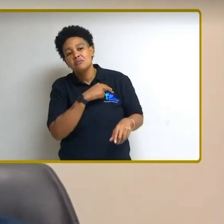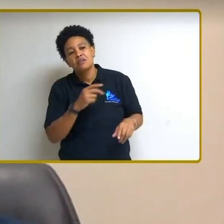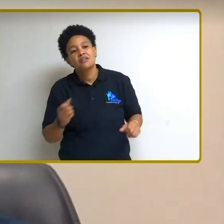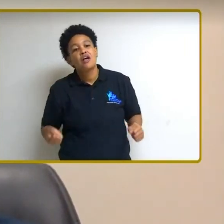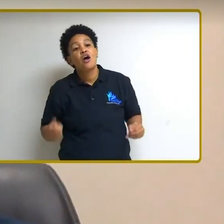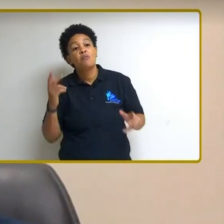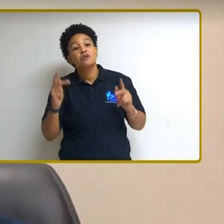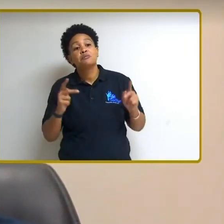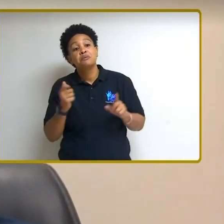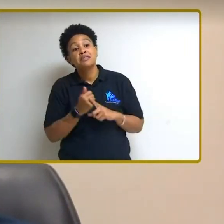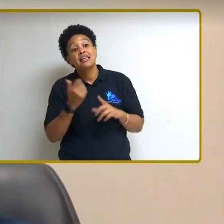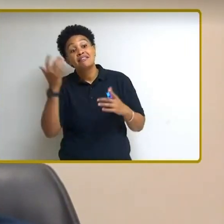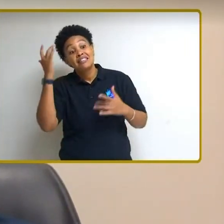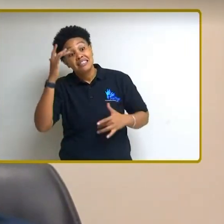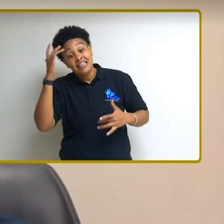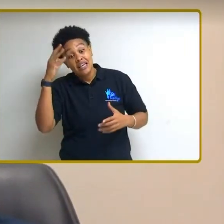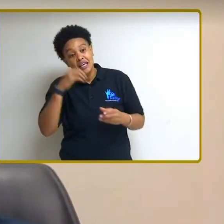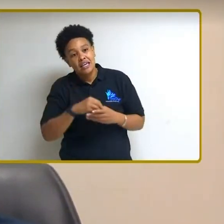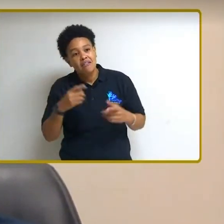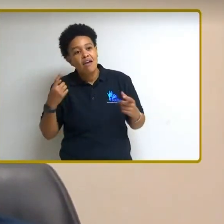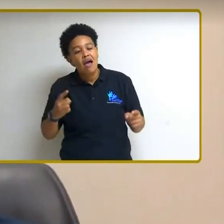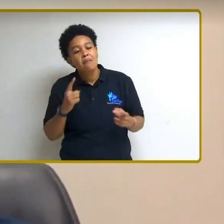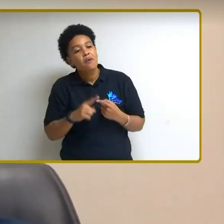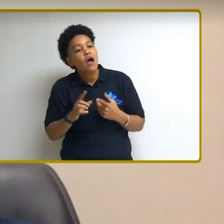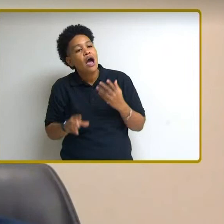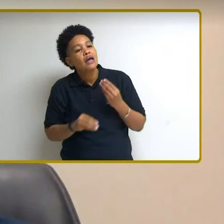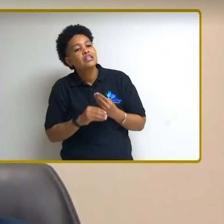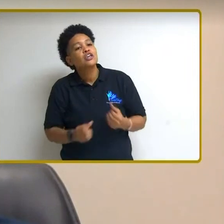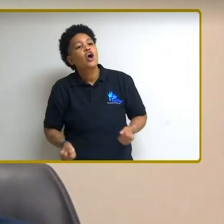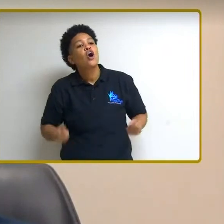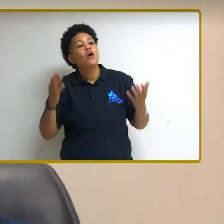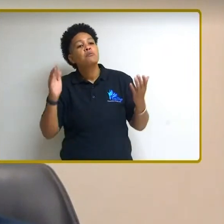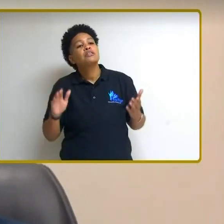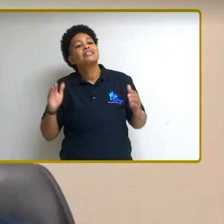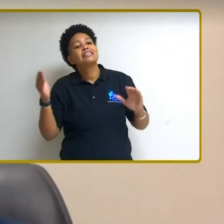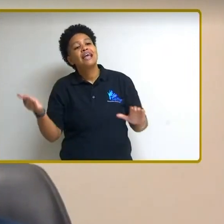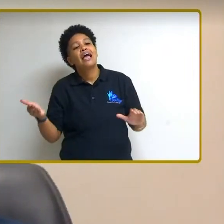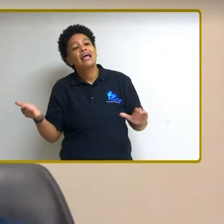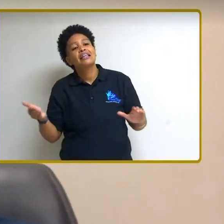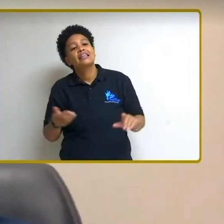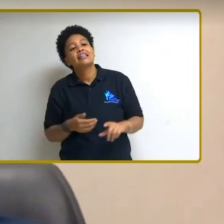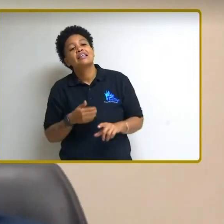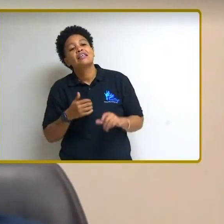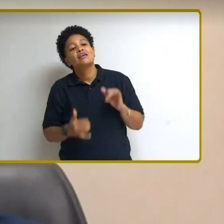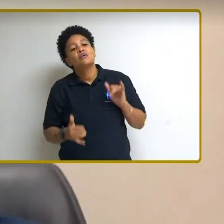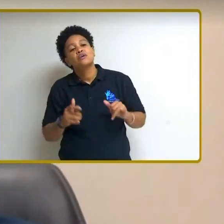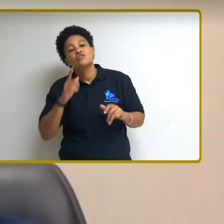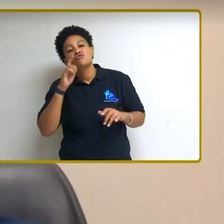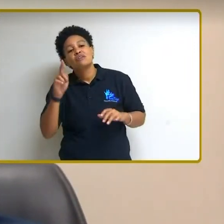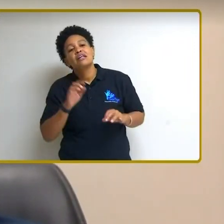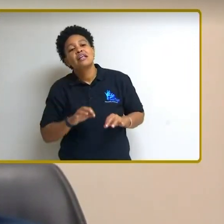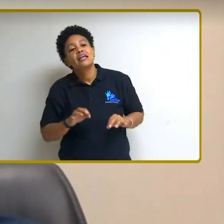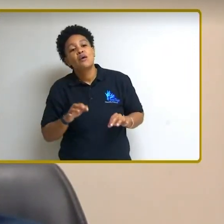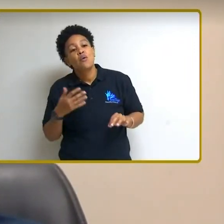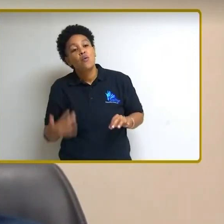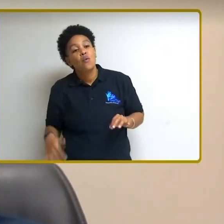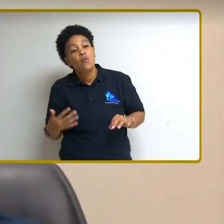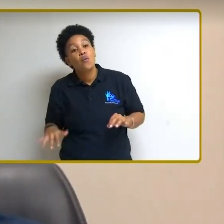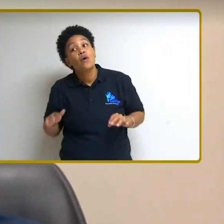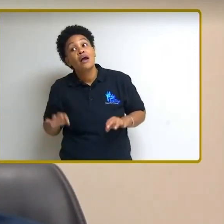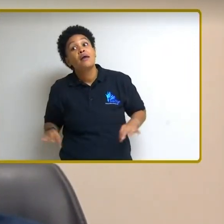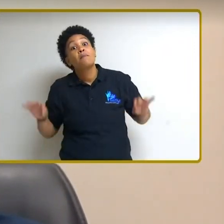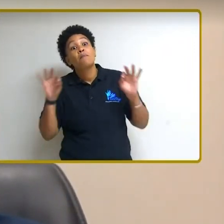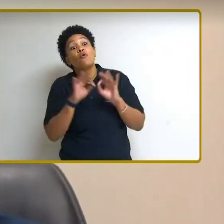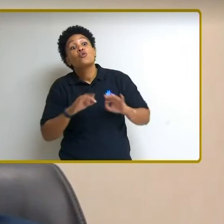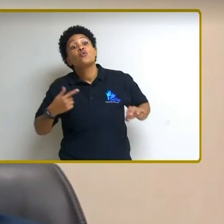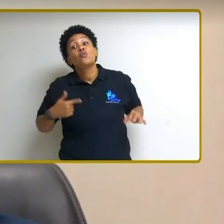people getting sick, and of course, the amount of deaths, which is extremely important. And